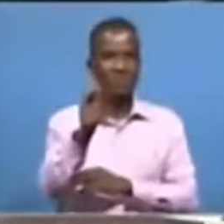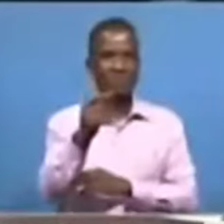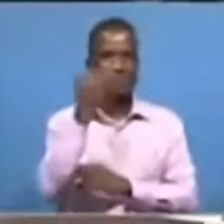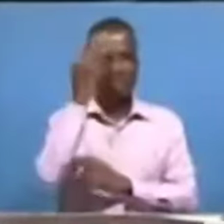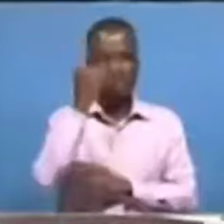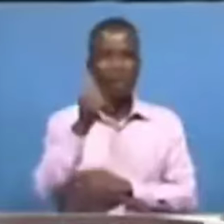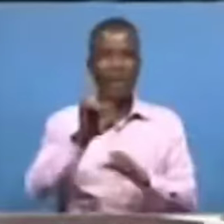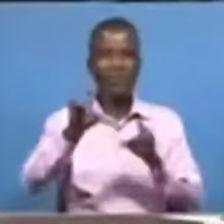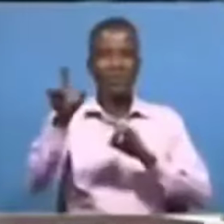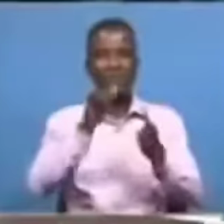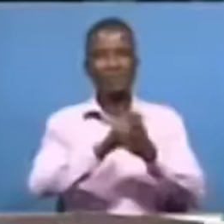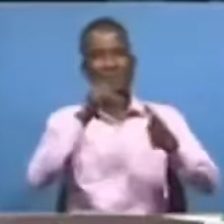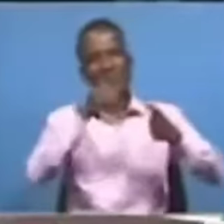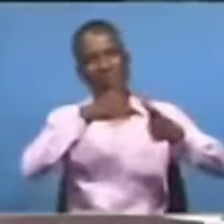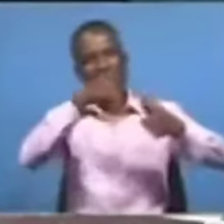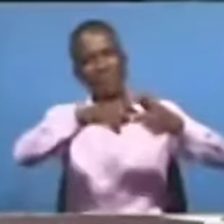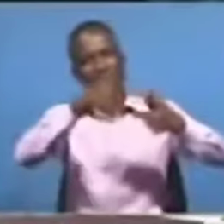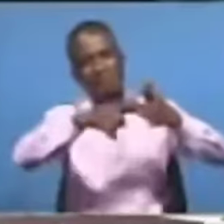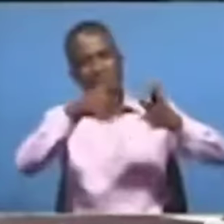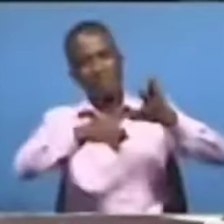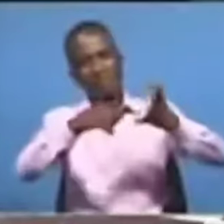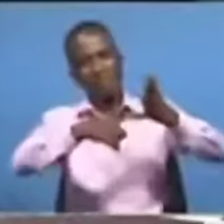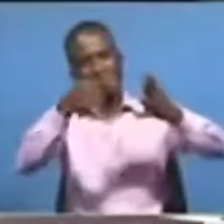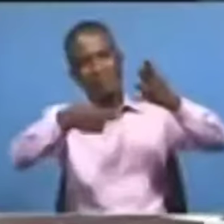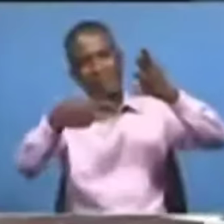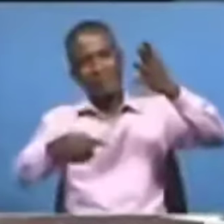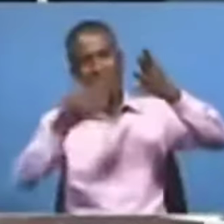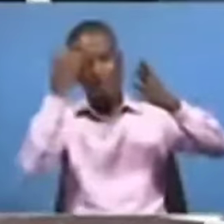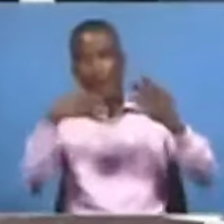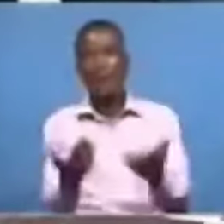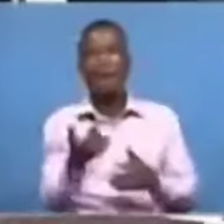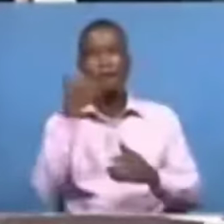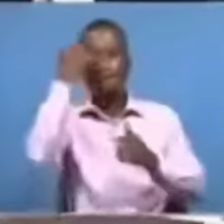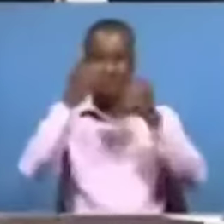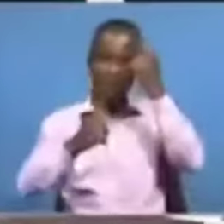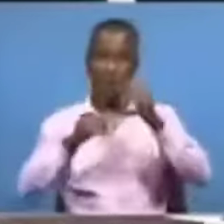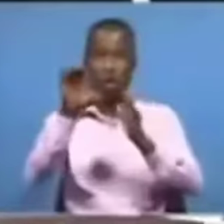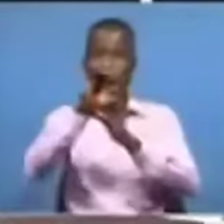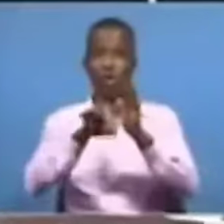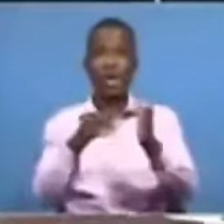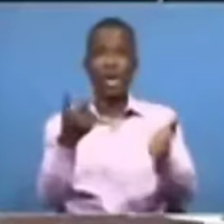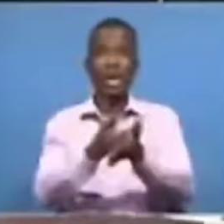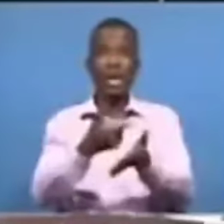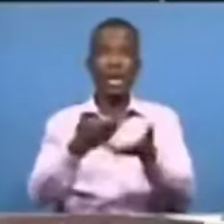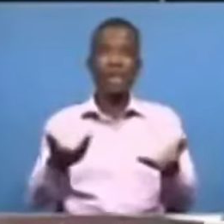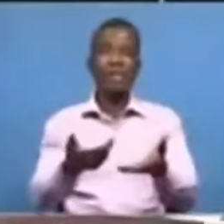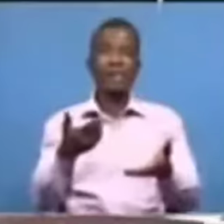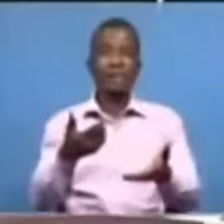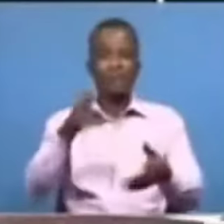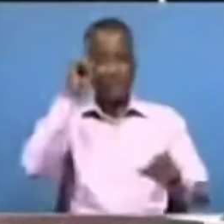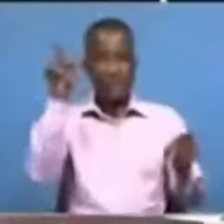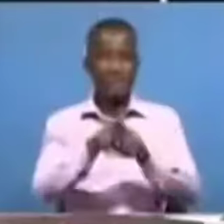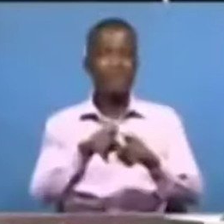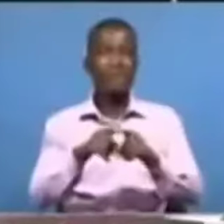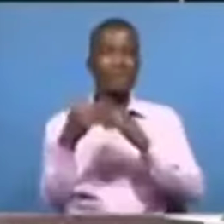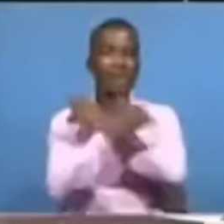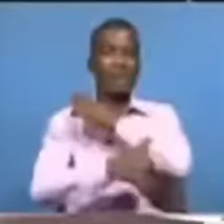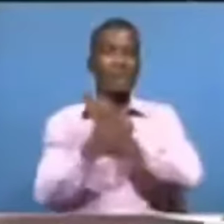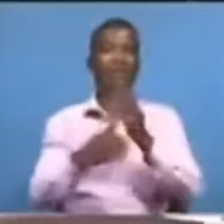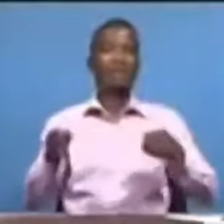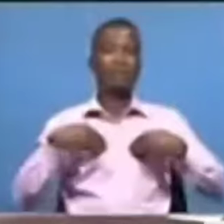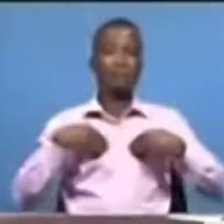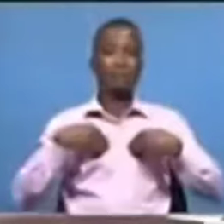doing all these things? We are doing these things because of the constitution that all of us as Ghanaians have agreed to be bound by.